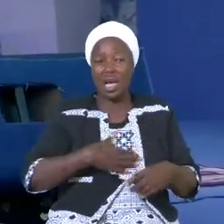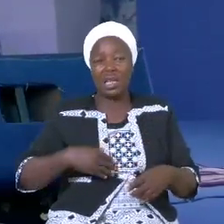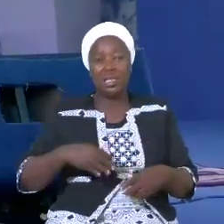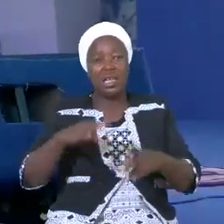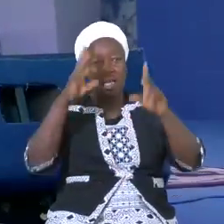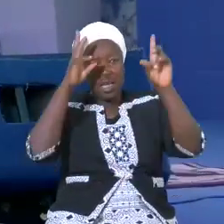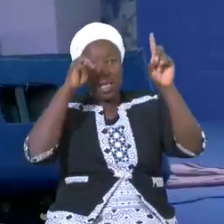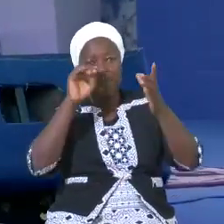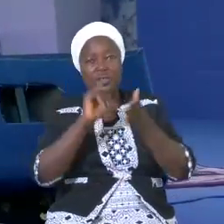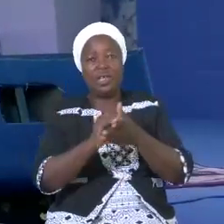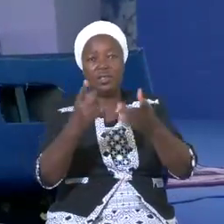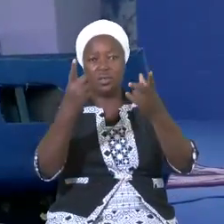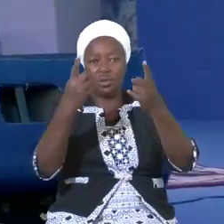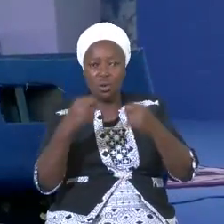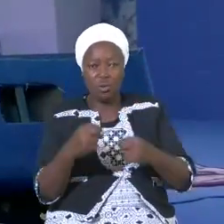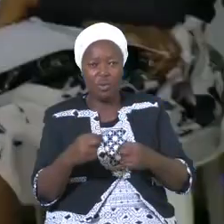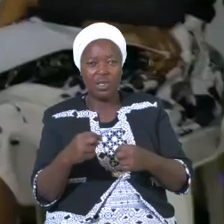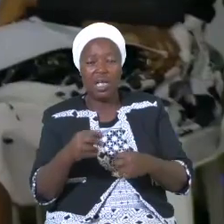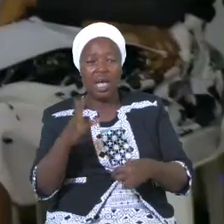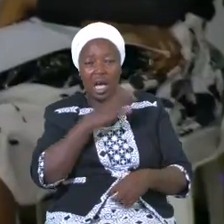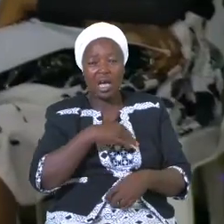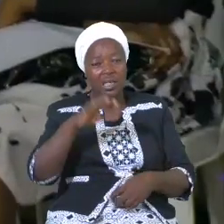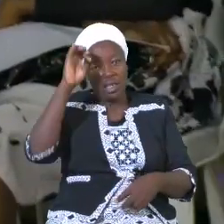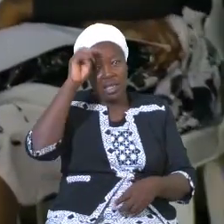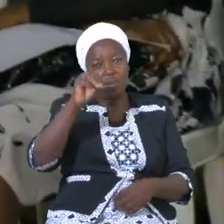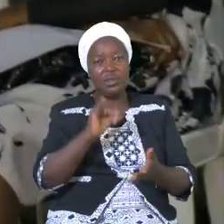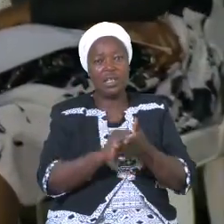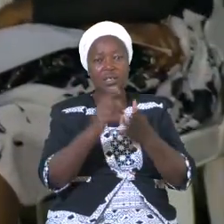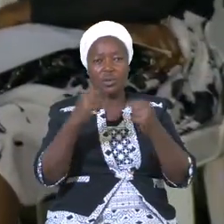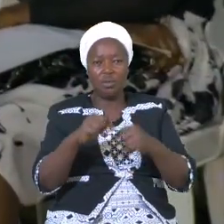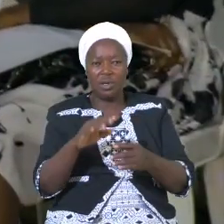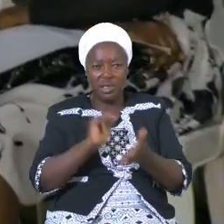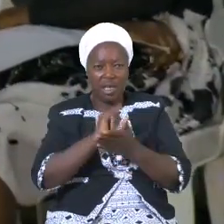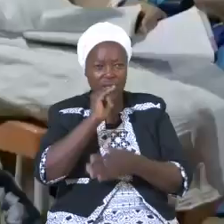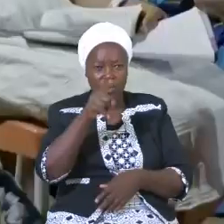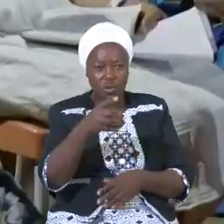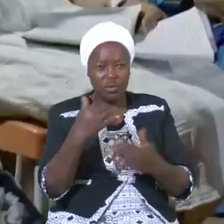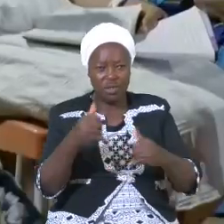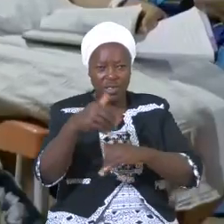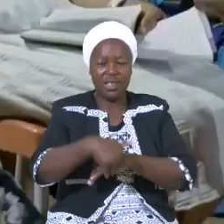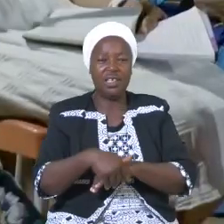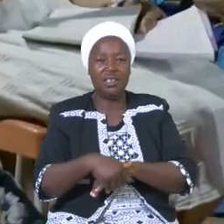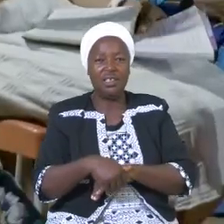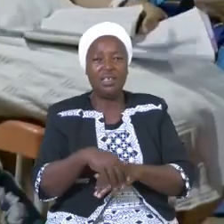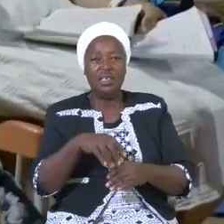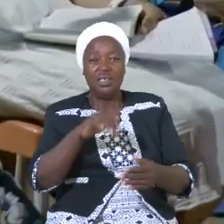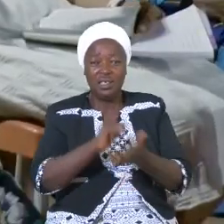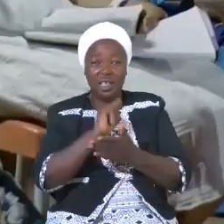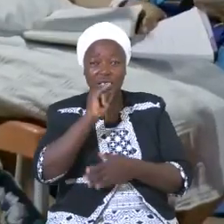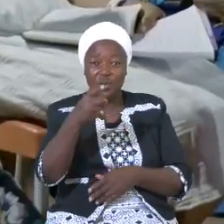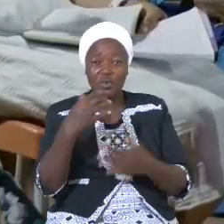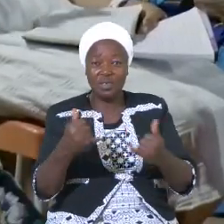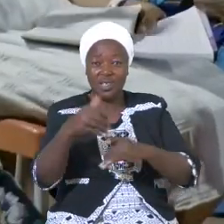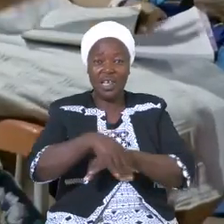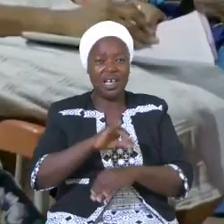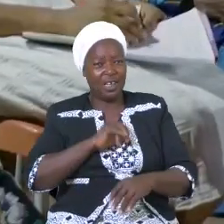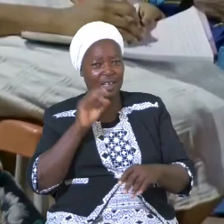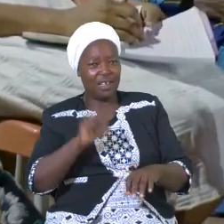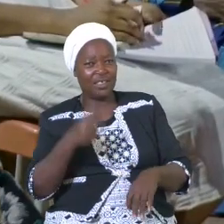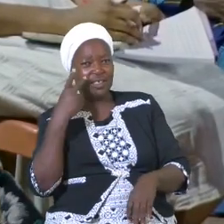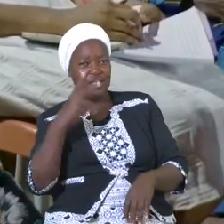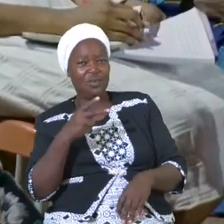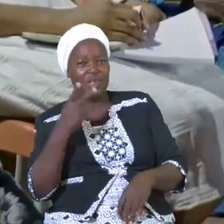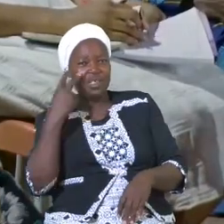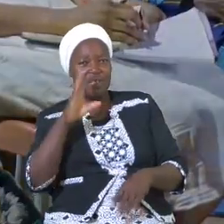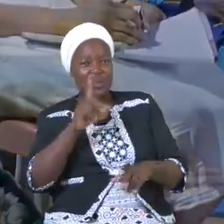comments that's you tonight i say that's you tonight i can see you looking at your life and